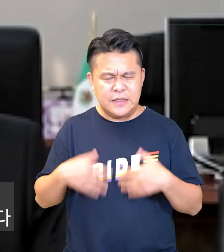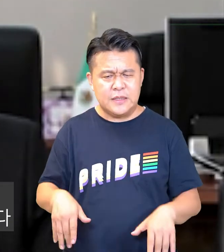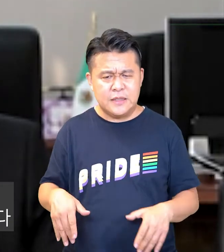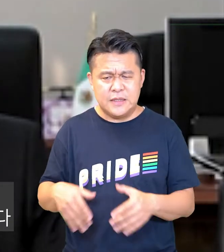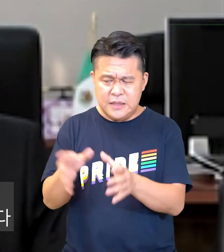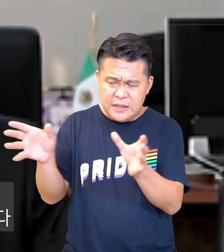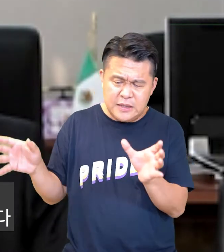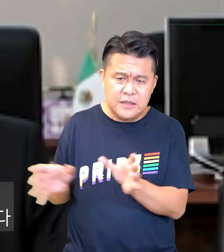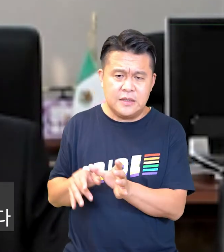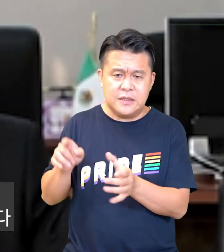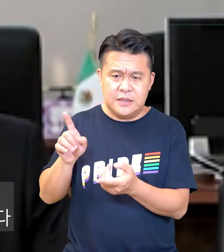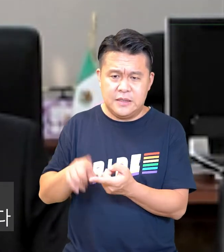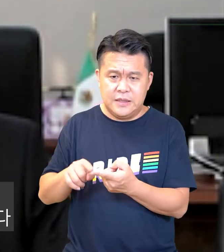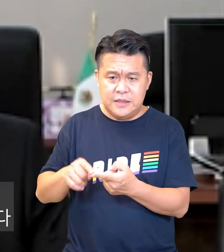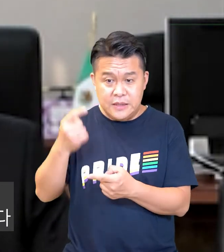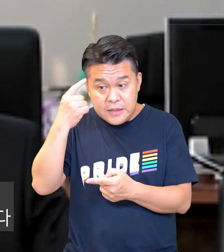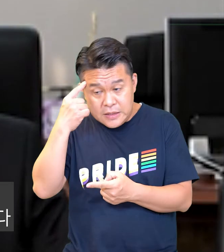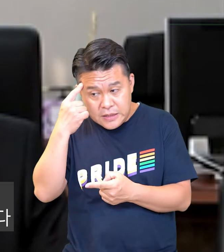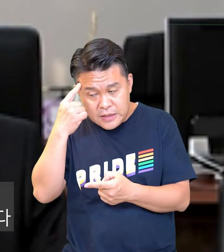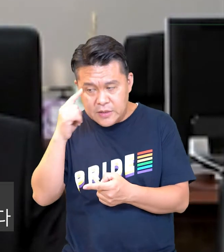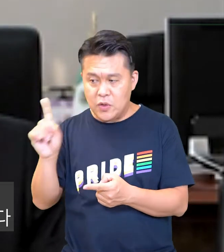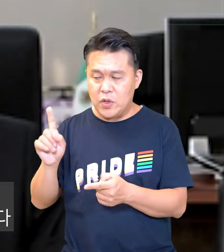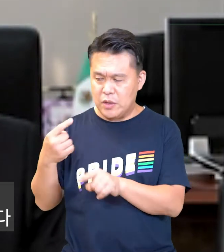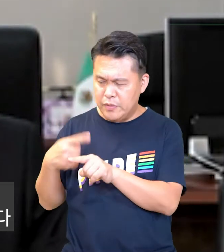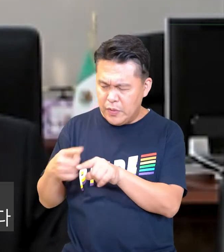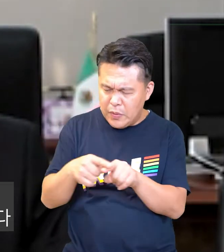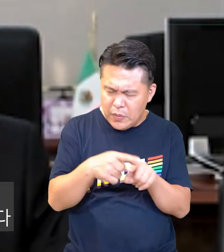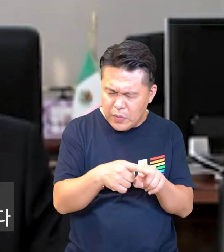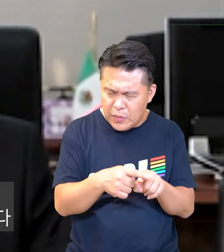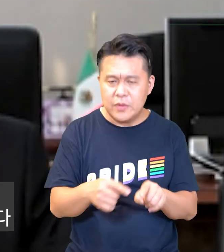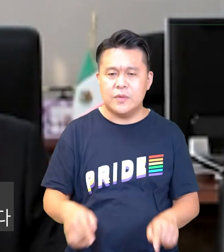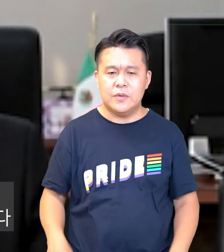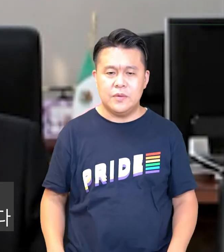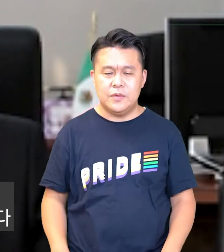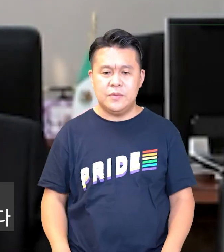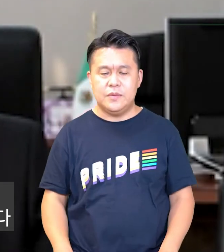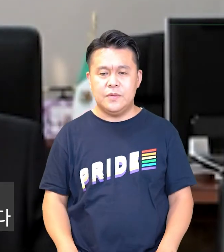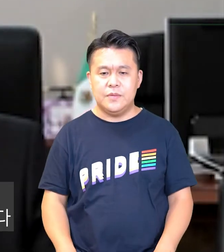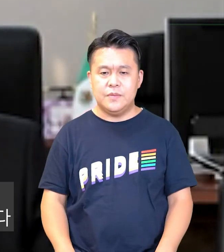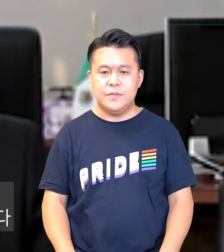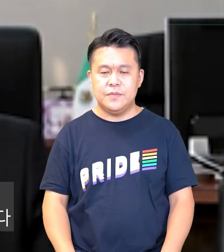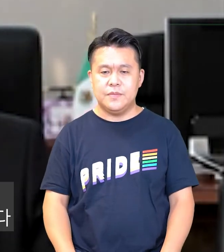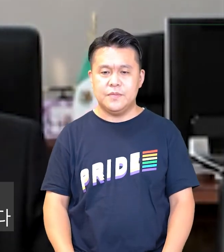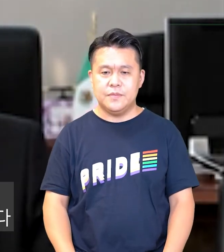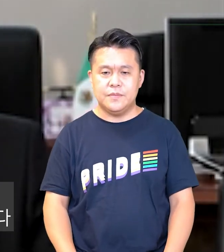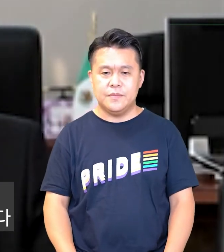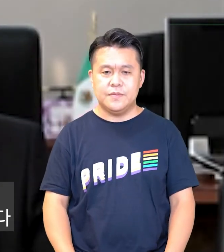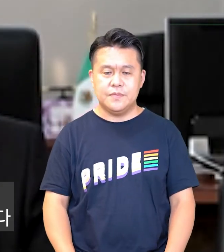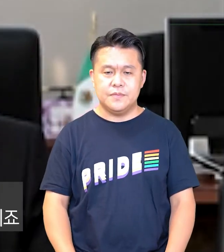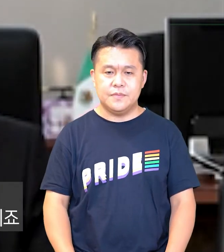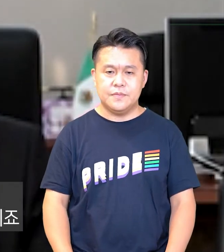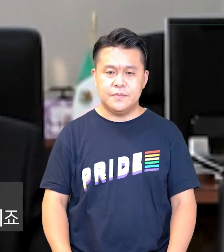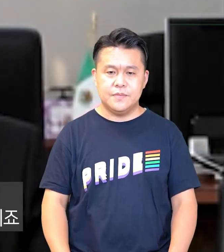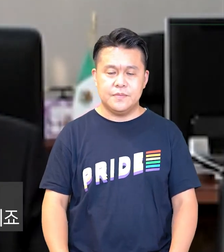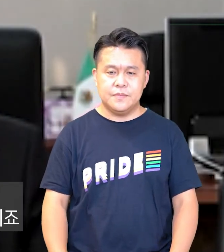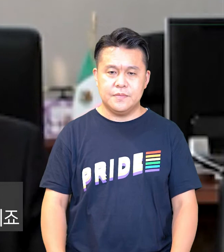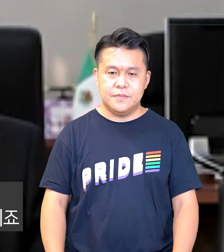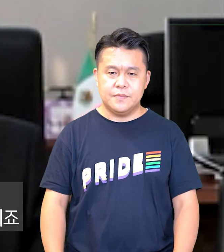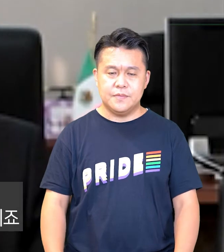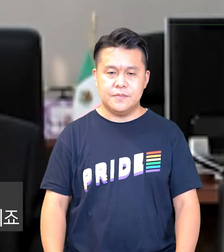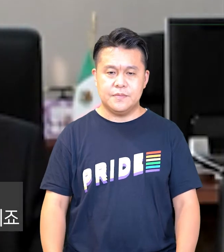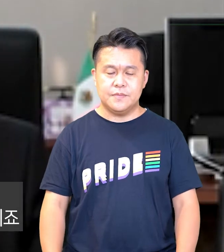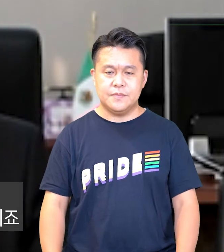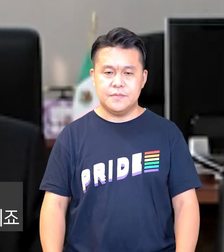several groups that live under circumstances of vulnerability to discrimination, that is